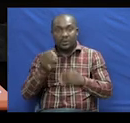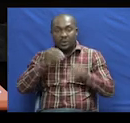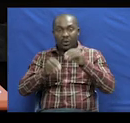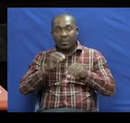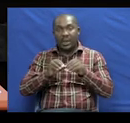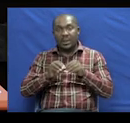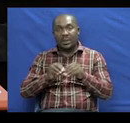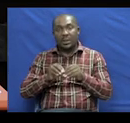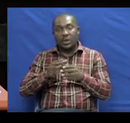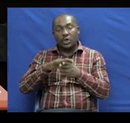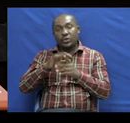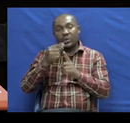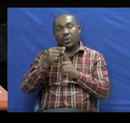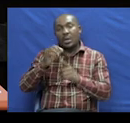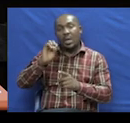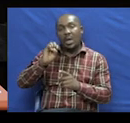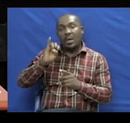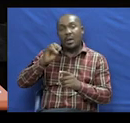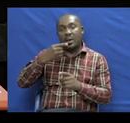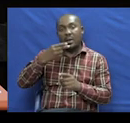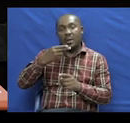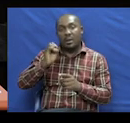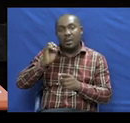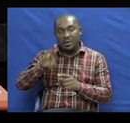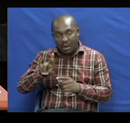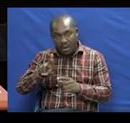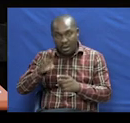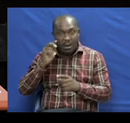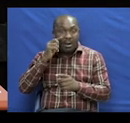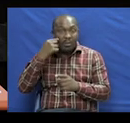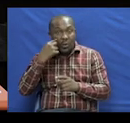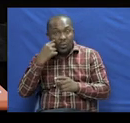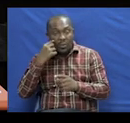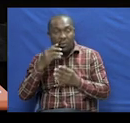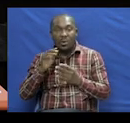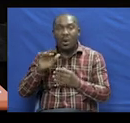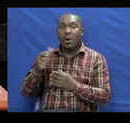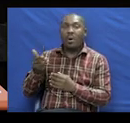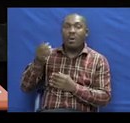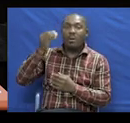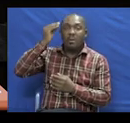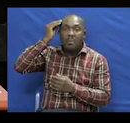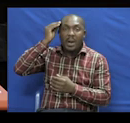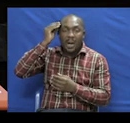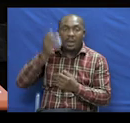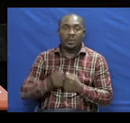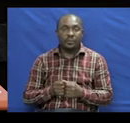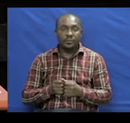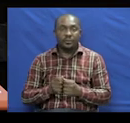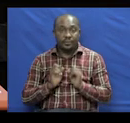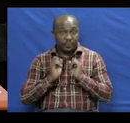this sentence. I can write some notes using either blue or black pen. Okay?